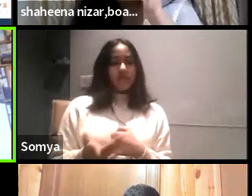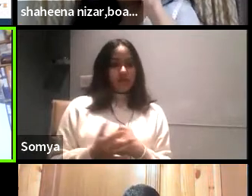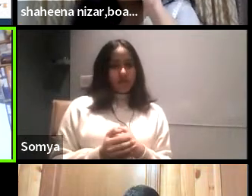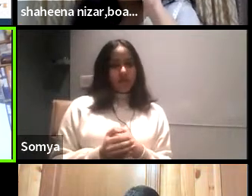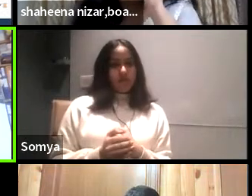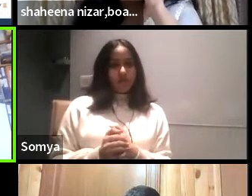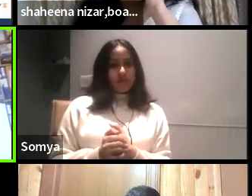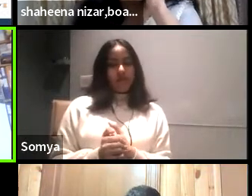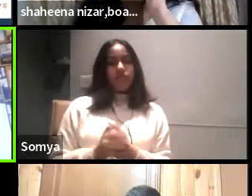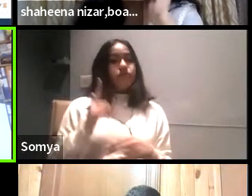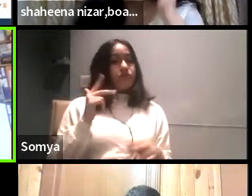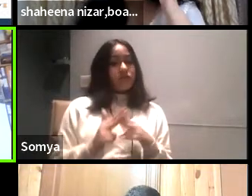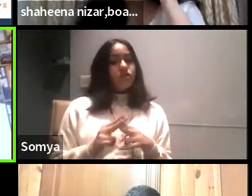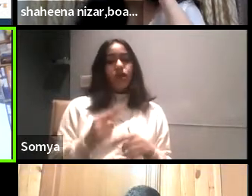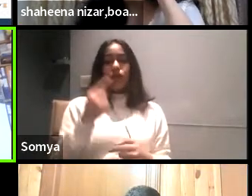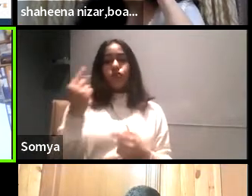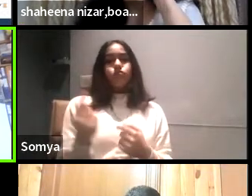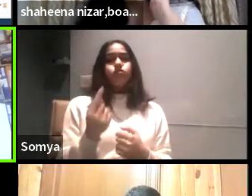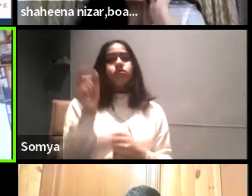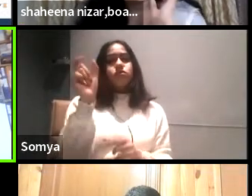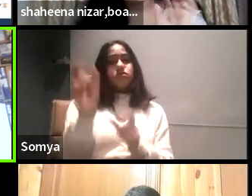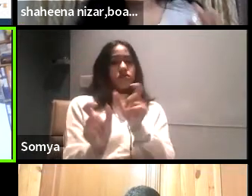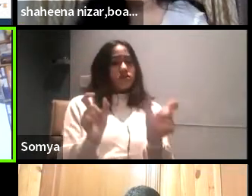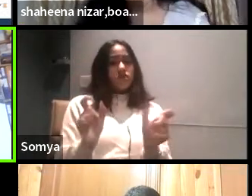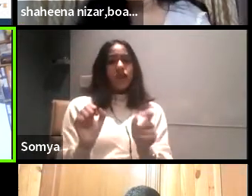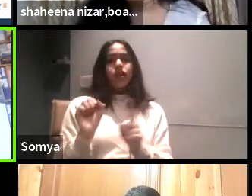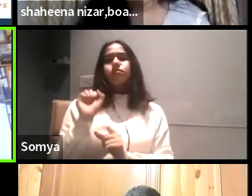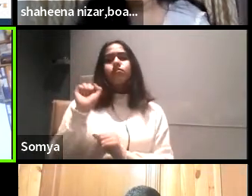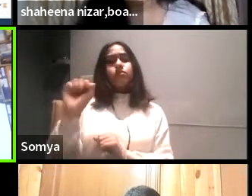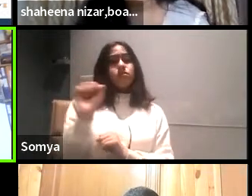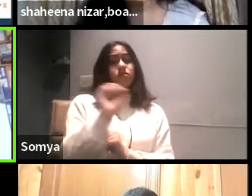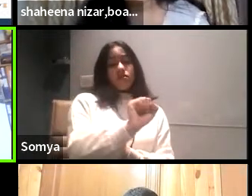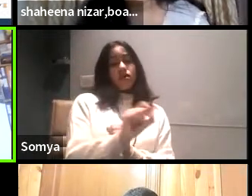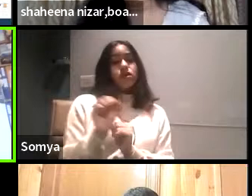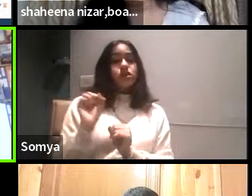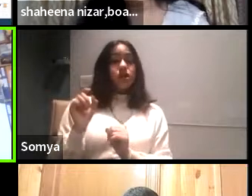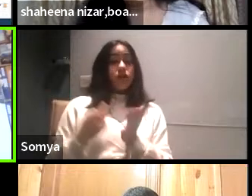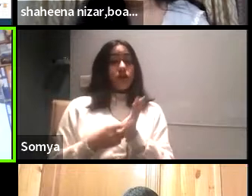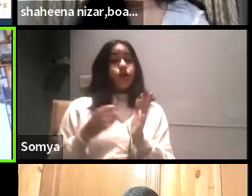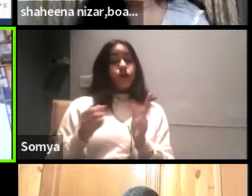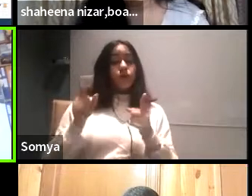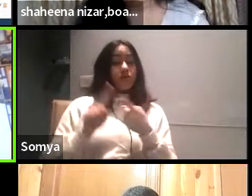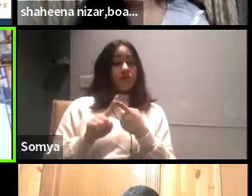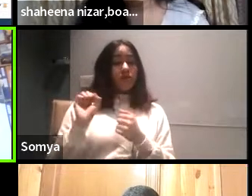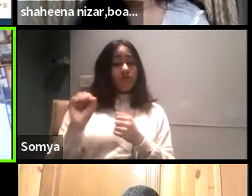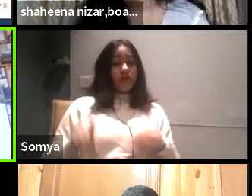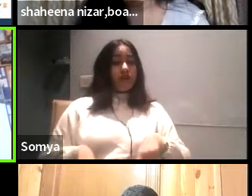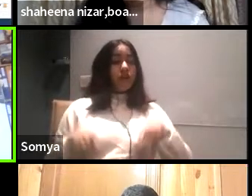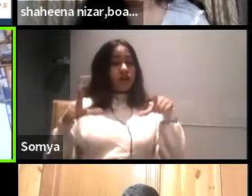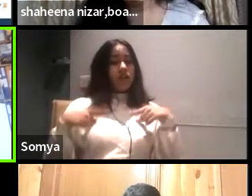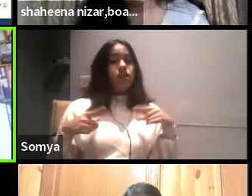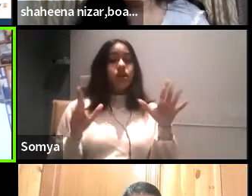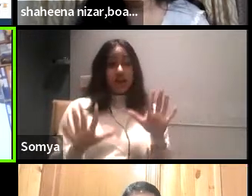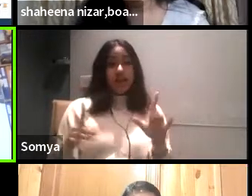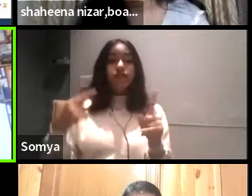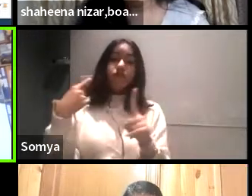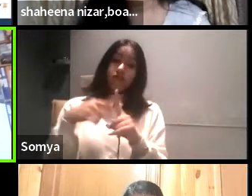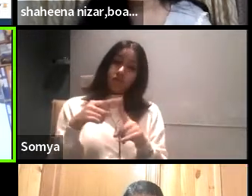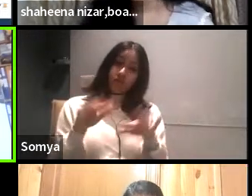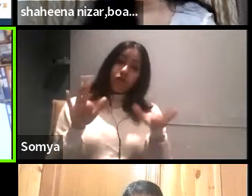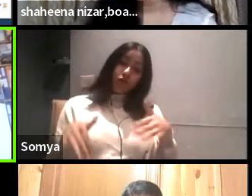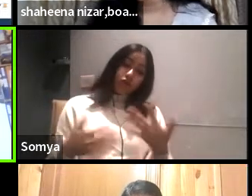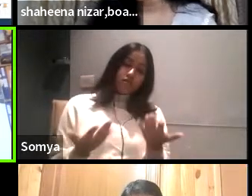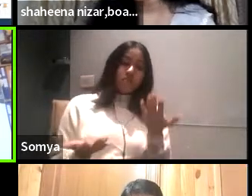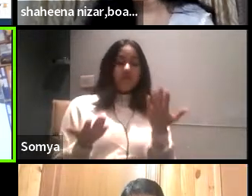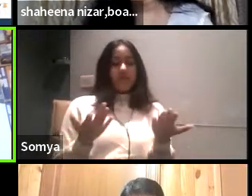as an individual's disability can play a major role in his or her life. This can be positive or